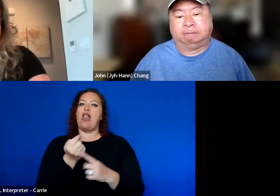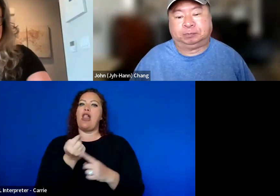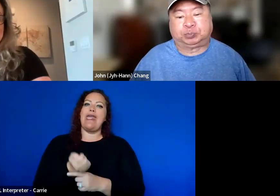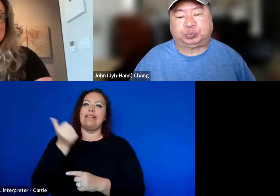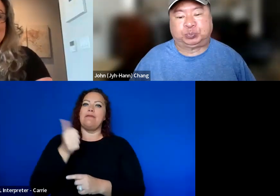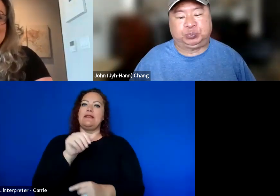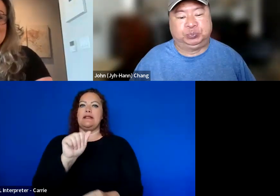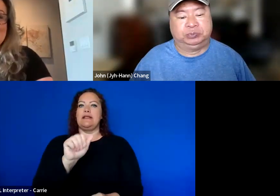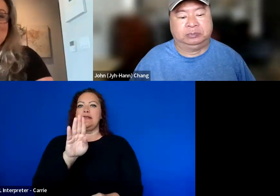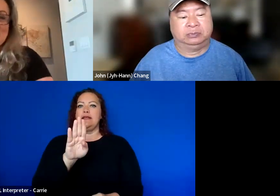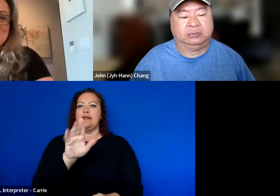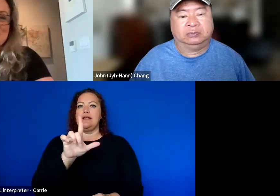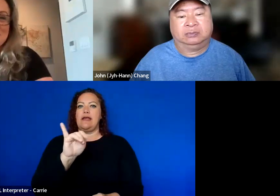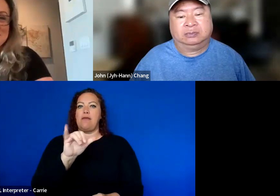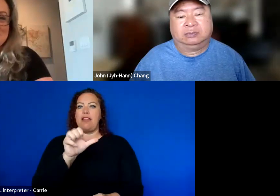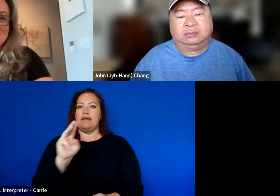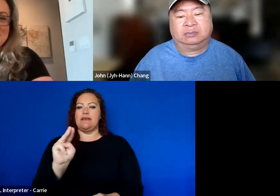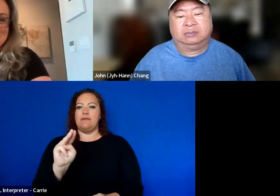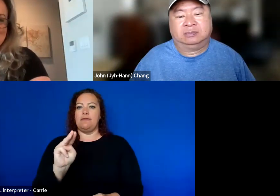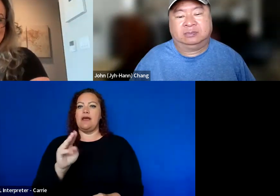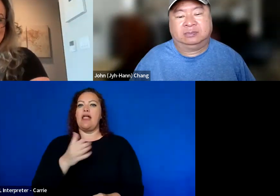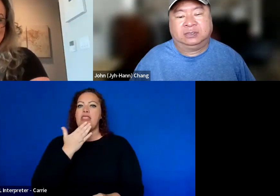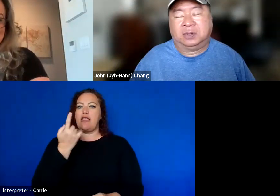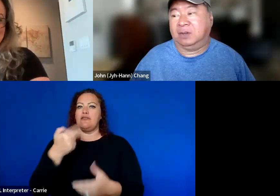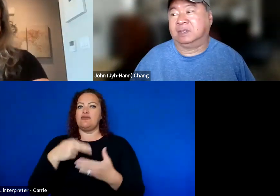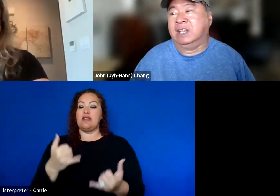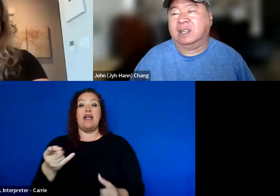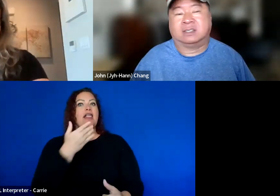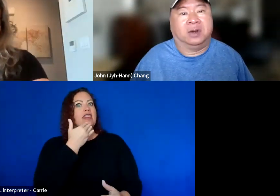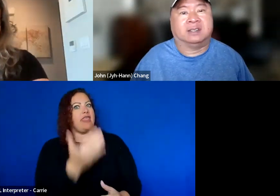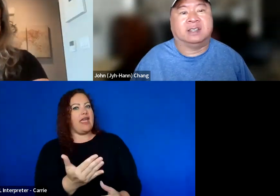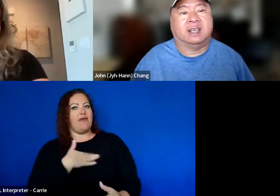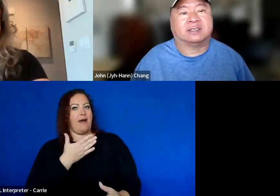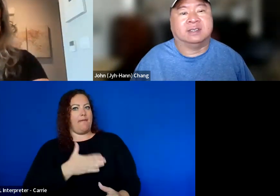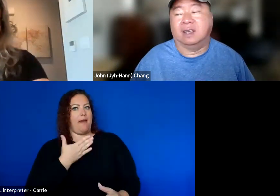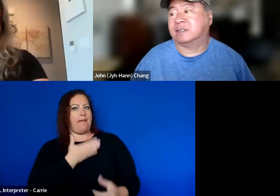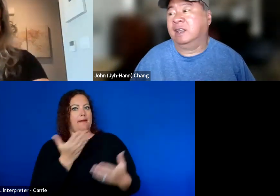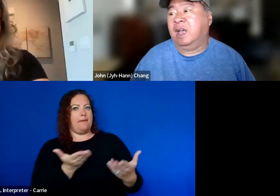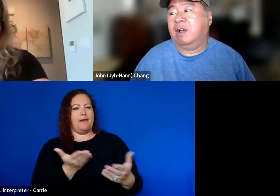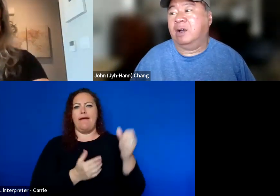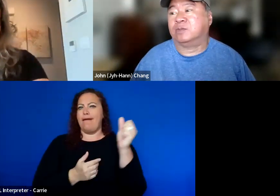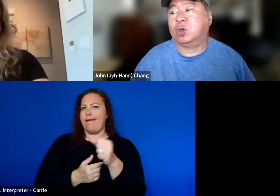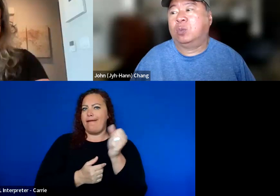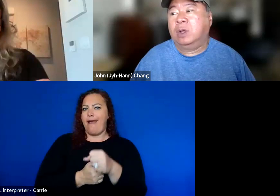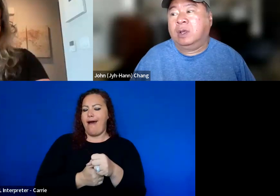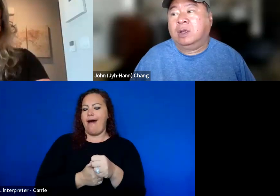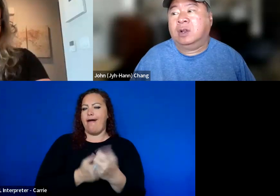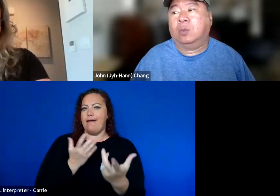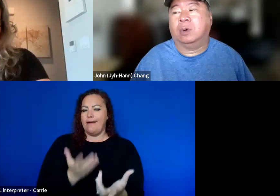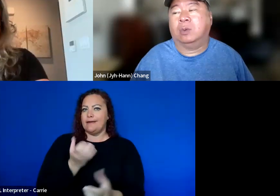today. Thank you. I'm so pleased to be here. Well, great. Yes, yes.